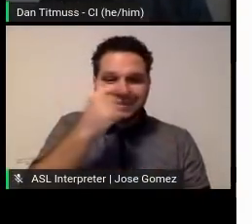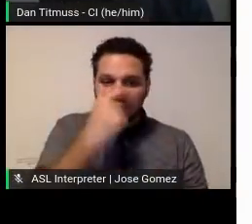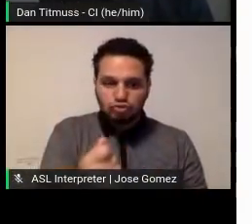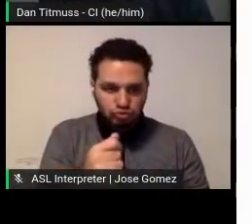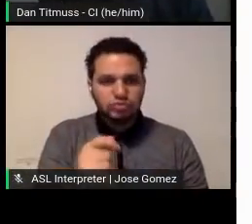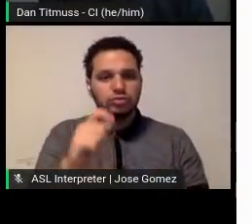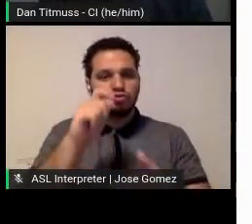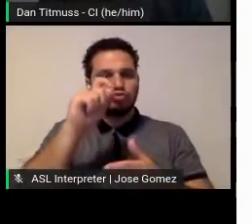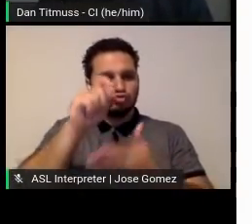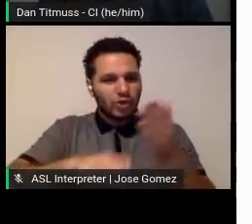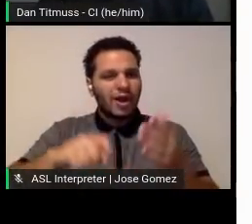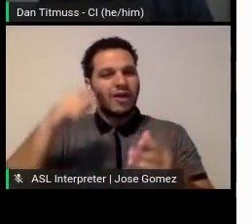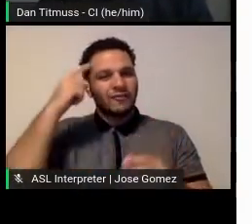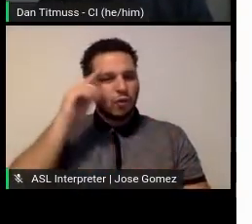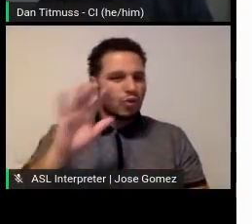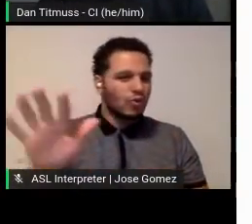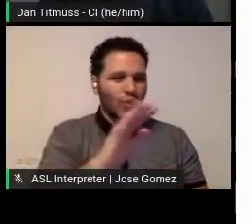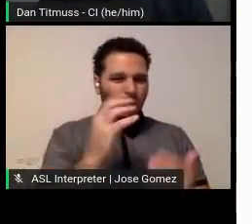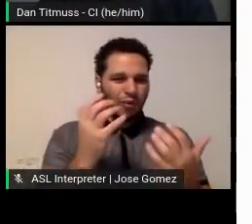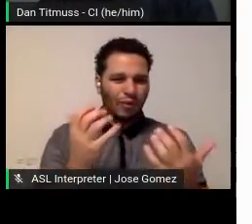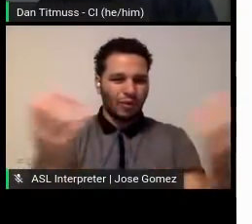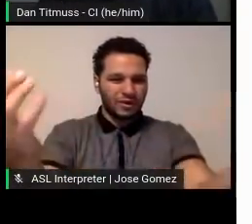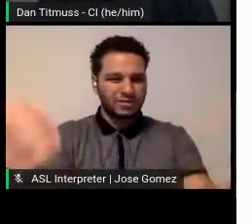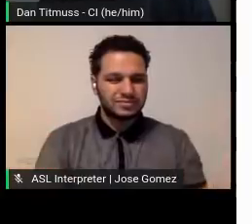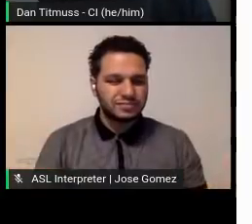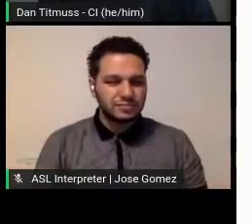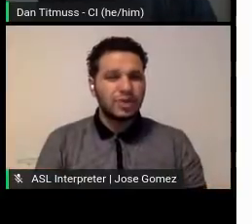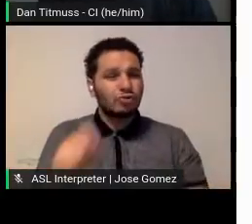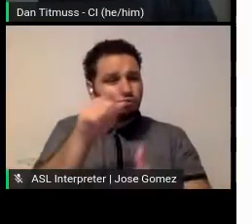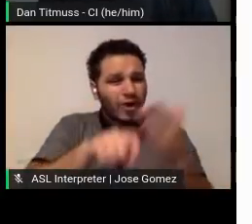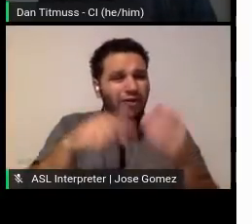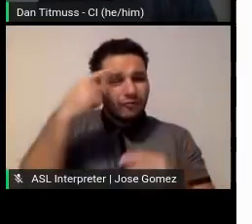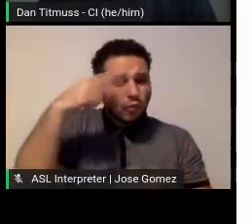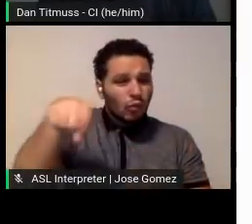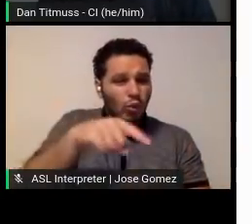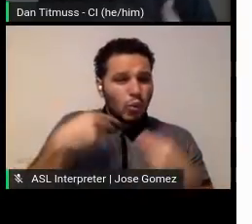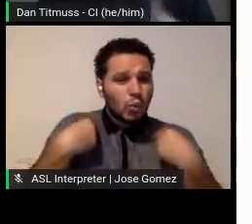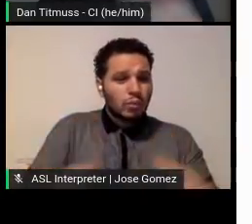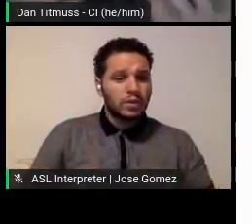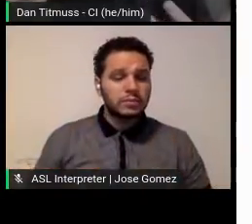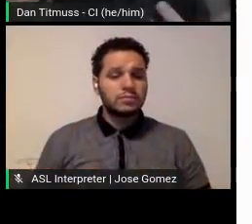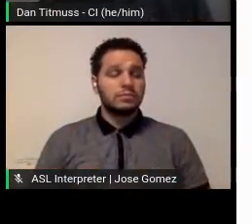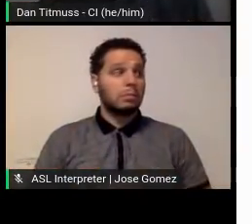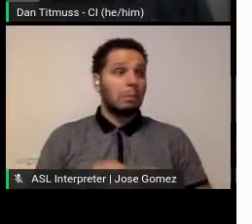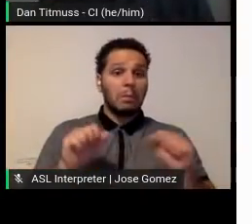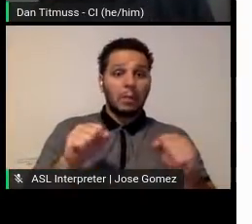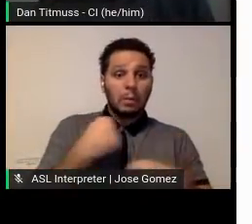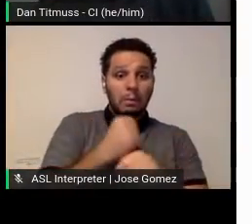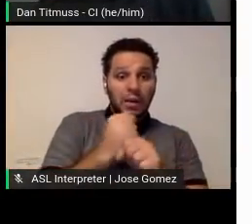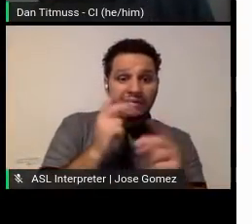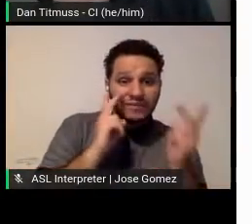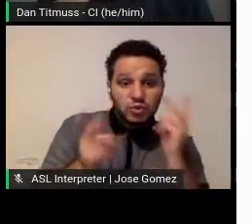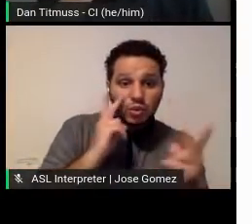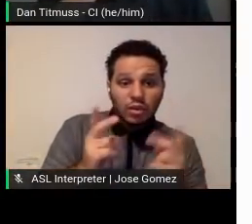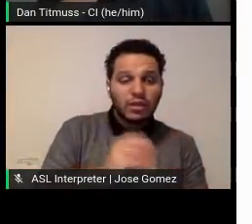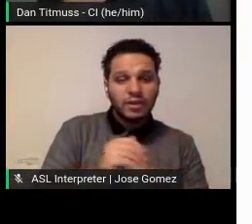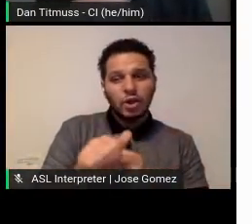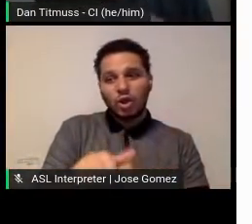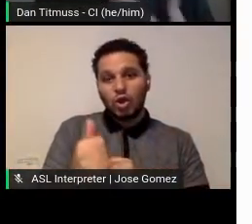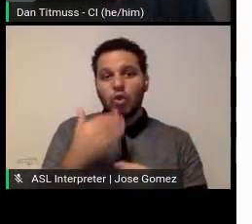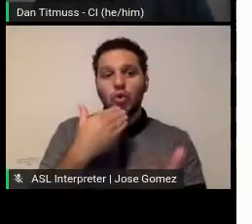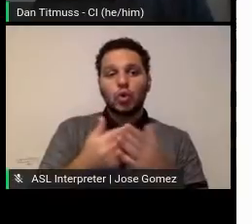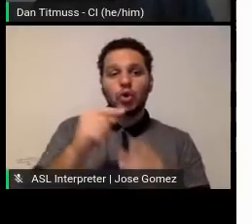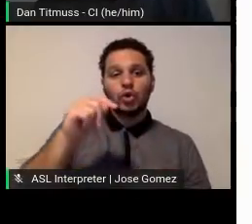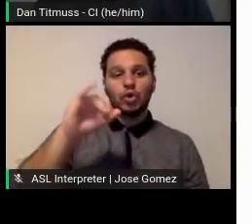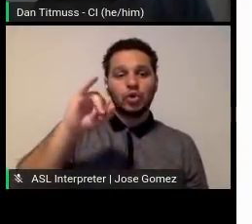to write for your audience, write for humans. It, if possible, make it visual. That's sort of another really good tip. You know,